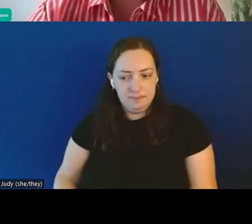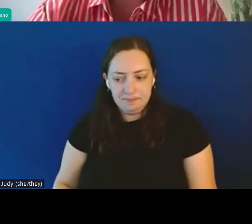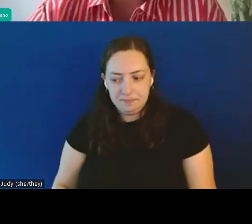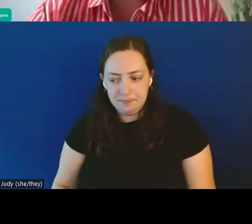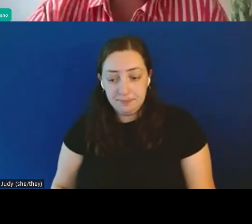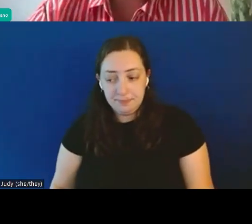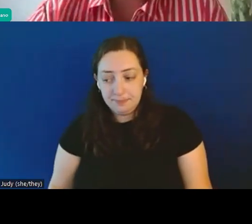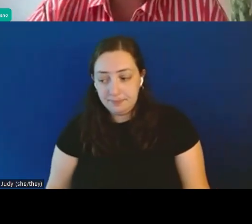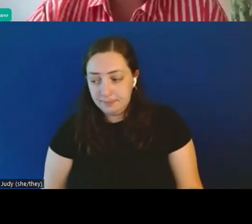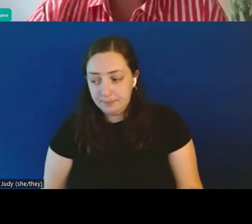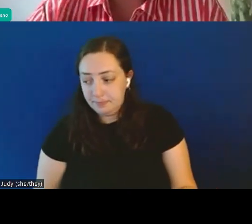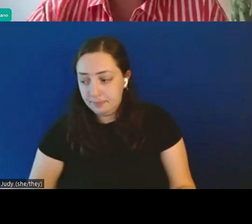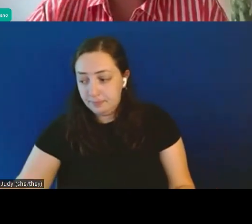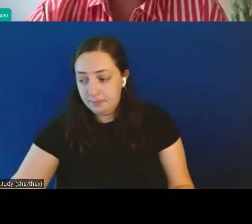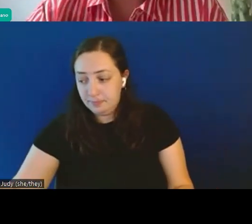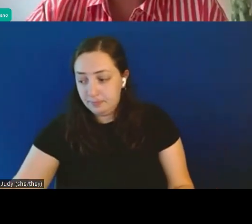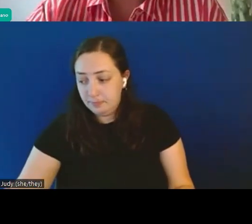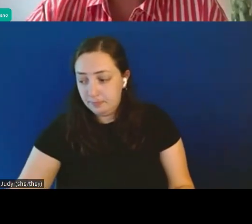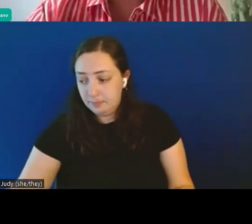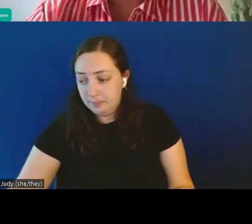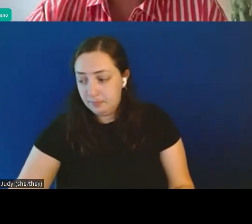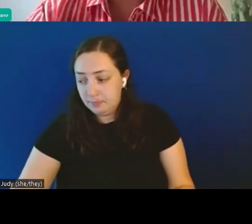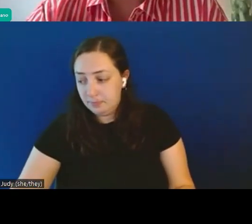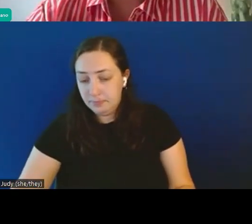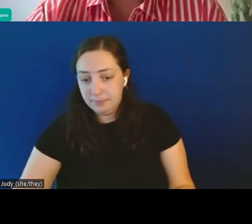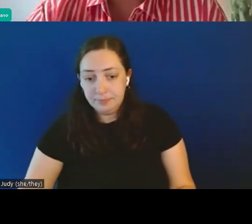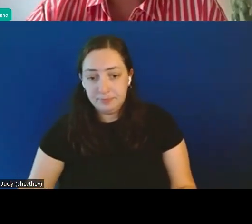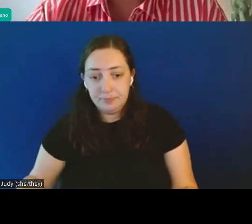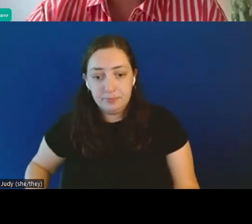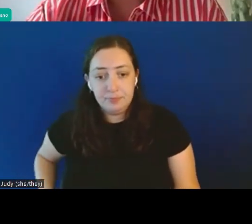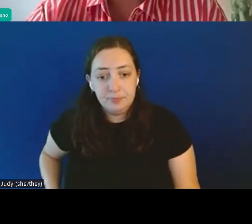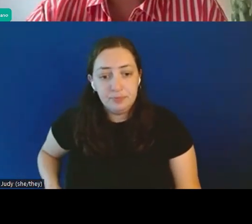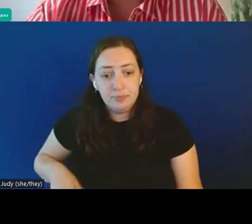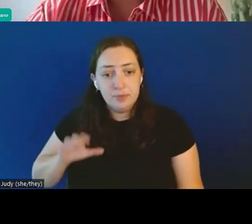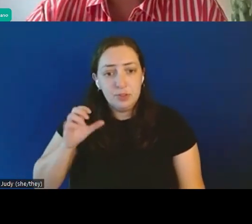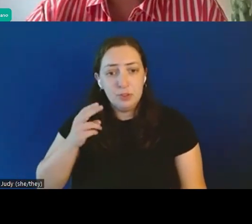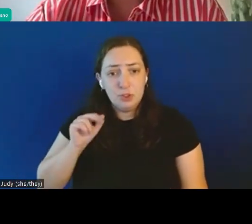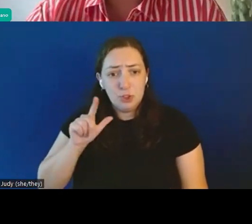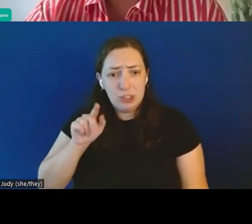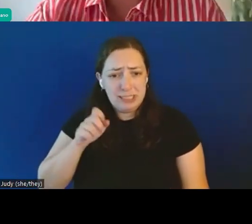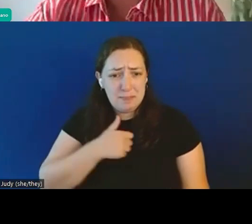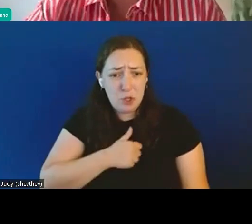Amazing. And I'm sorry, Chelsea, my audio was not on yet. Can you say the question one more